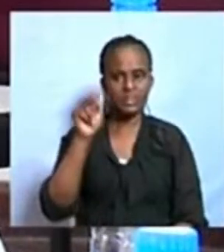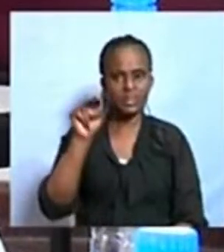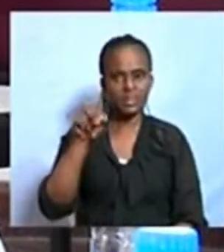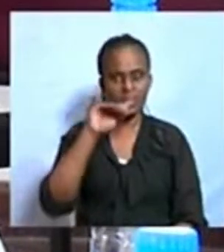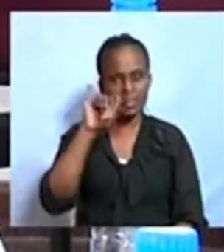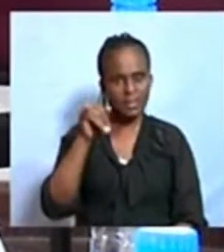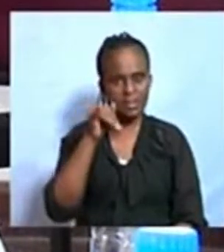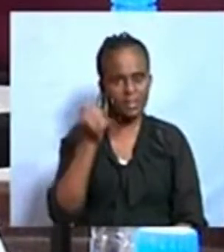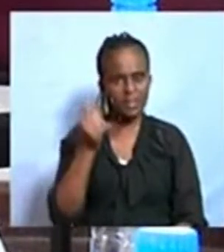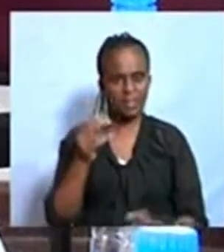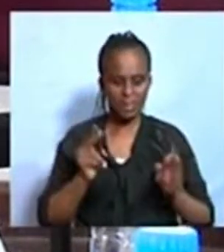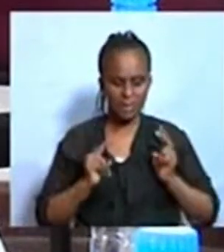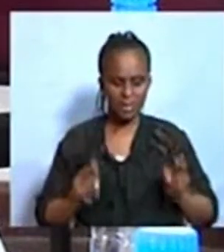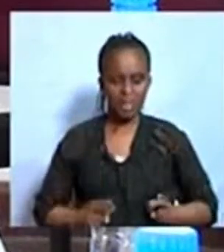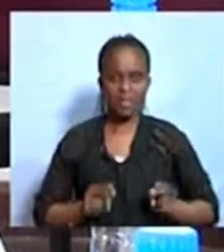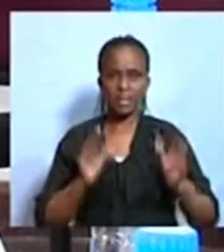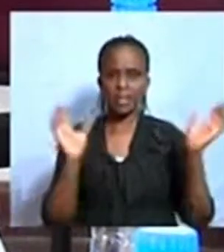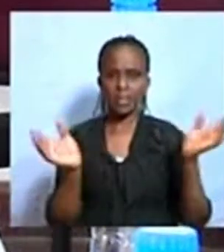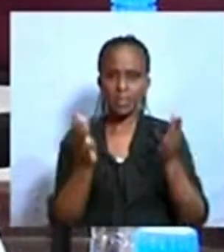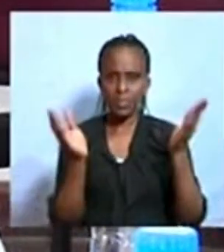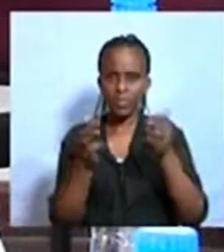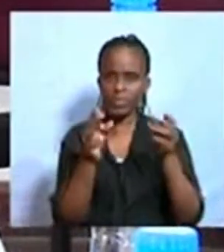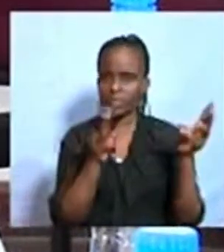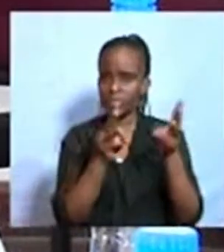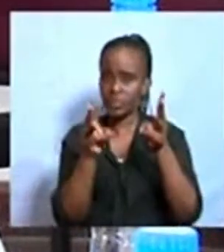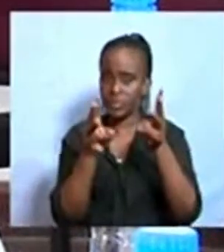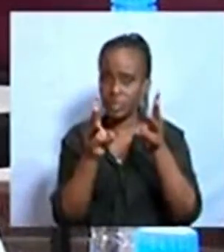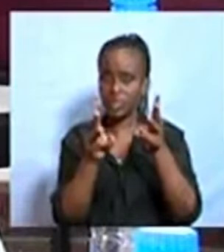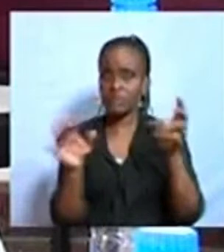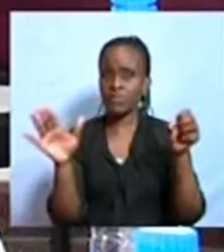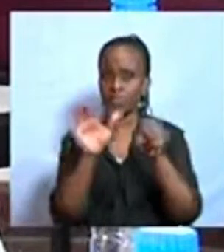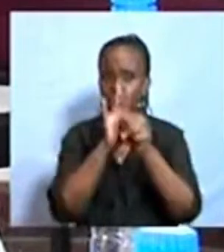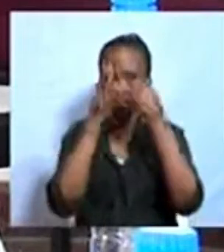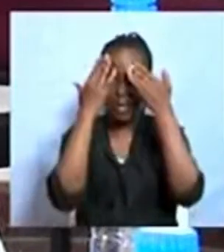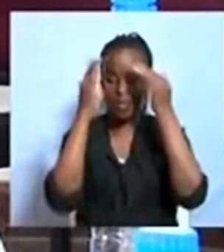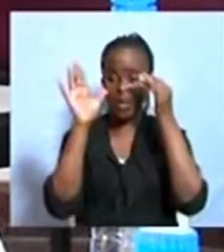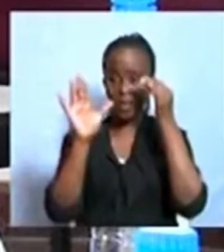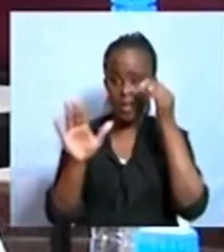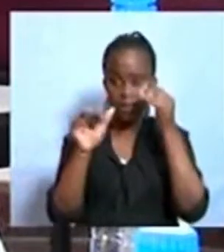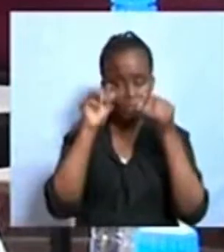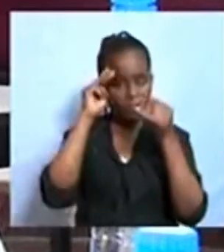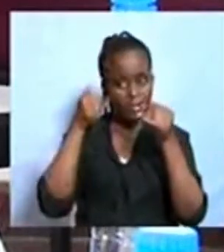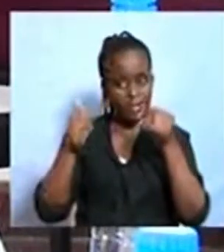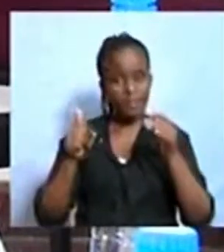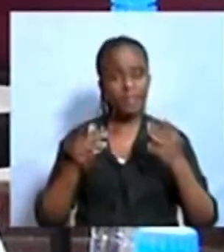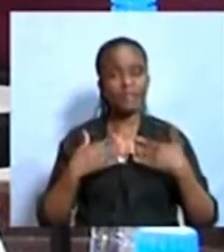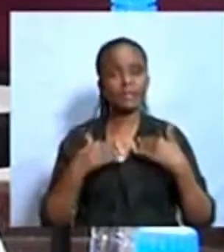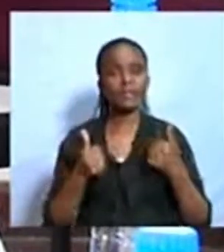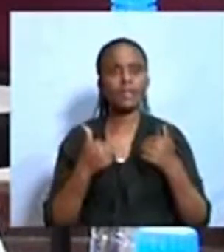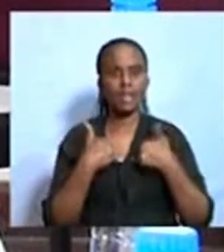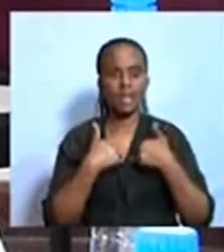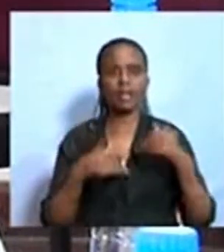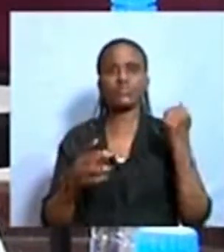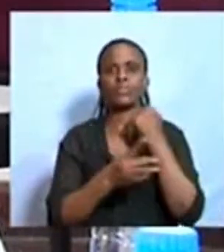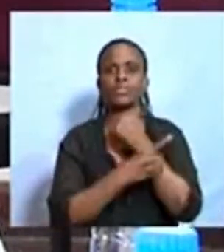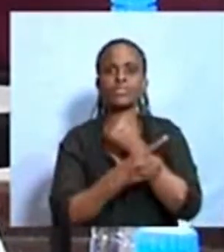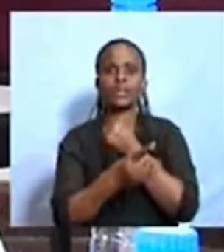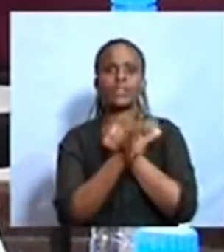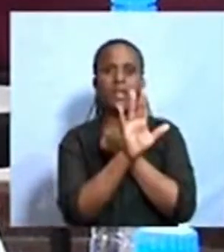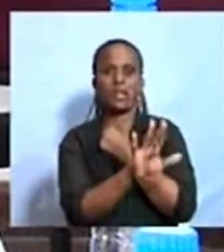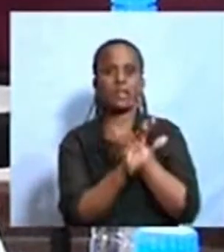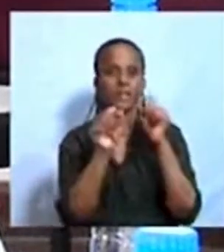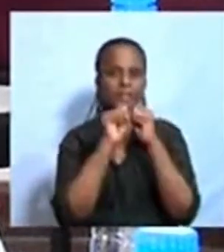of health promotion methods, we are fully aware that the Minister of Health has a full-fledged health promotion